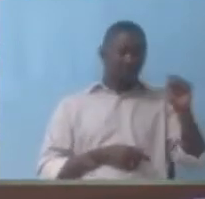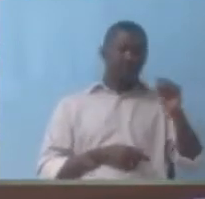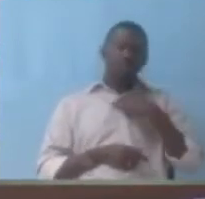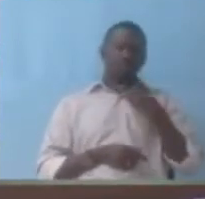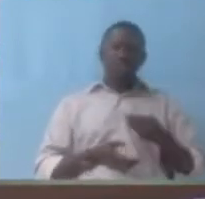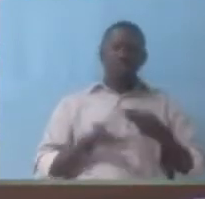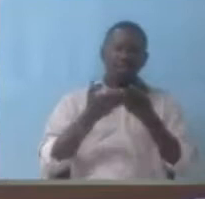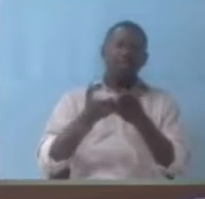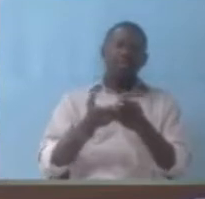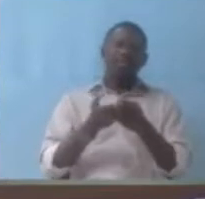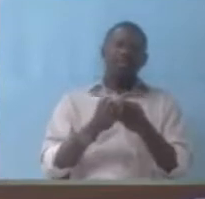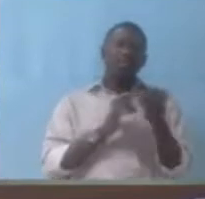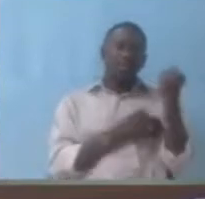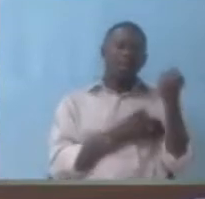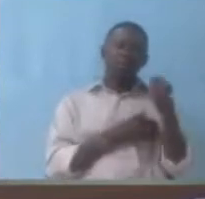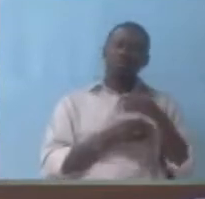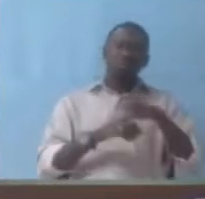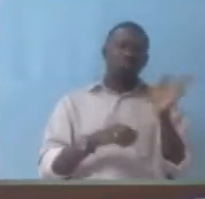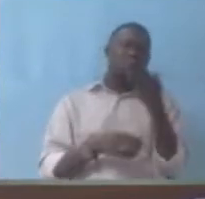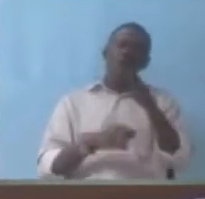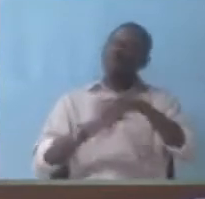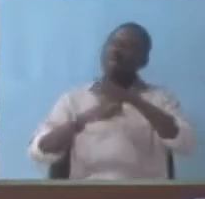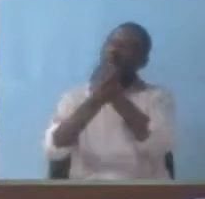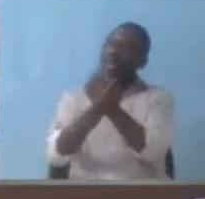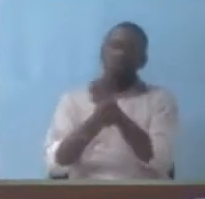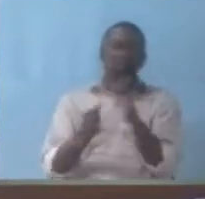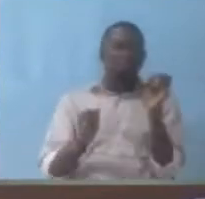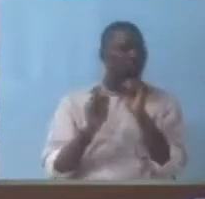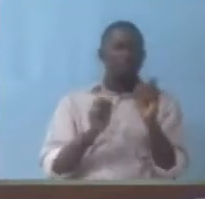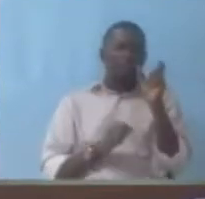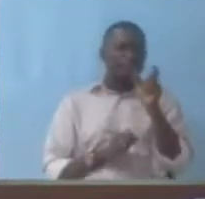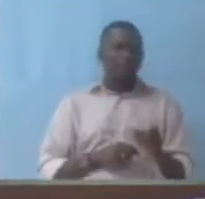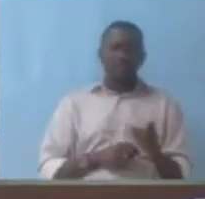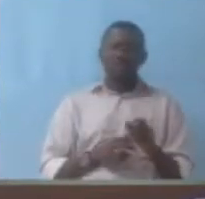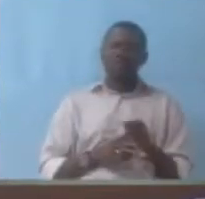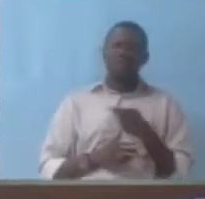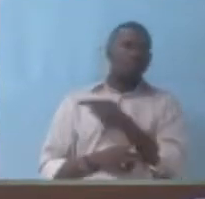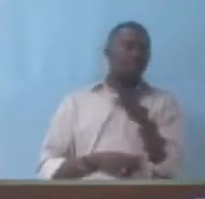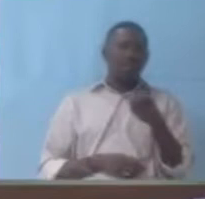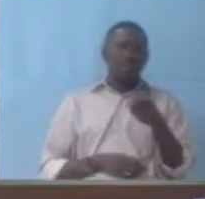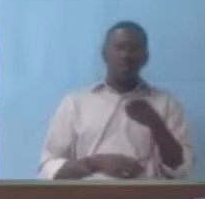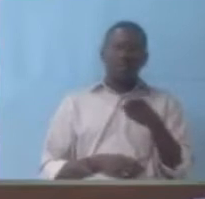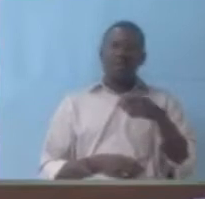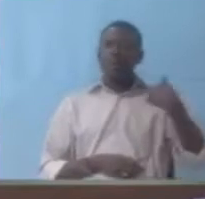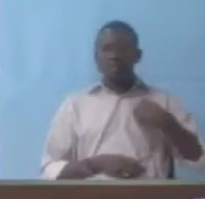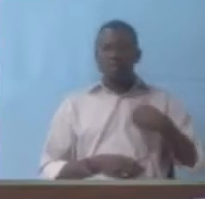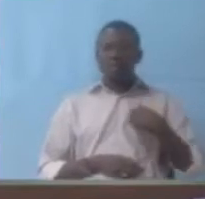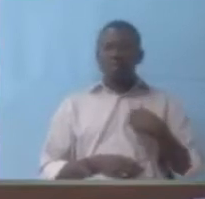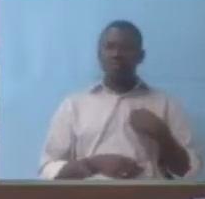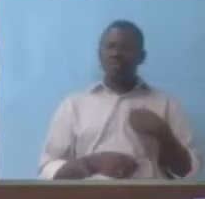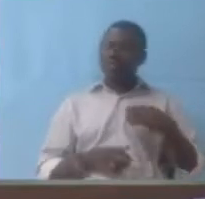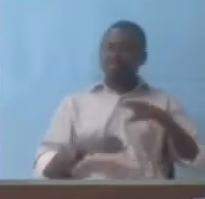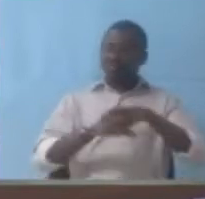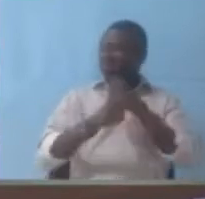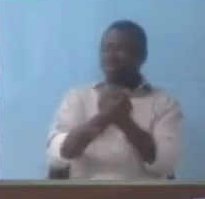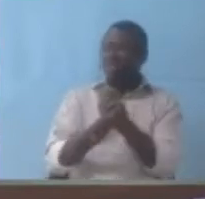authorize them to arrest anyone. Aman sembewo sembe dila pur kamo muta. These people were already detained. Yimmolu yolu muta le